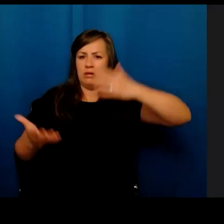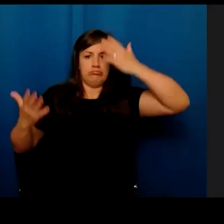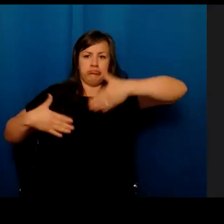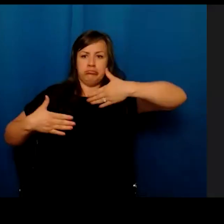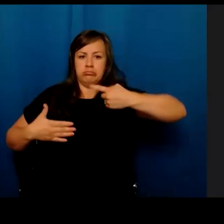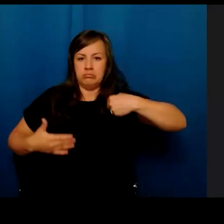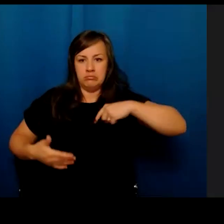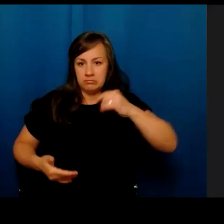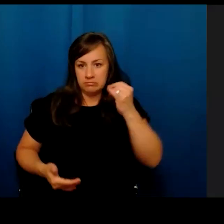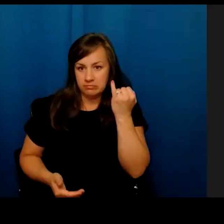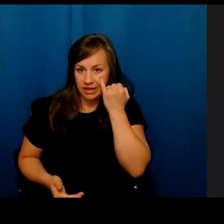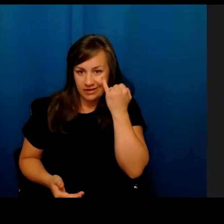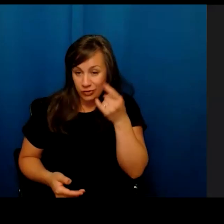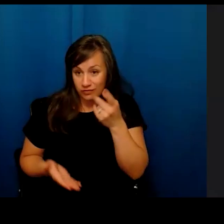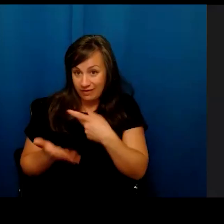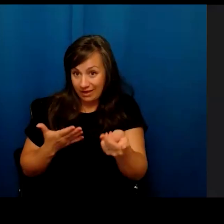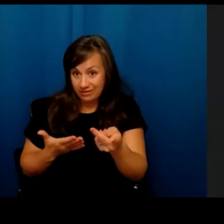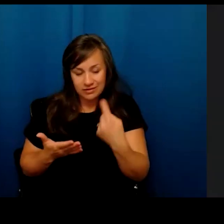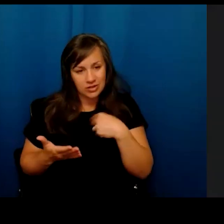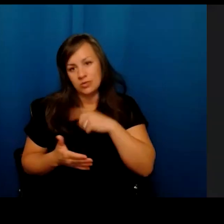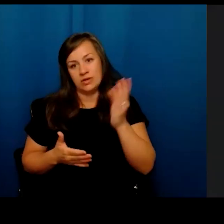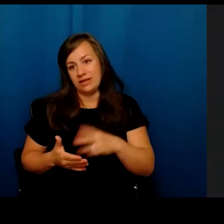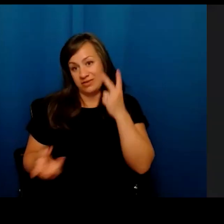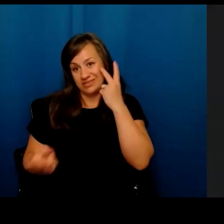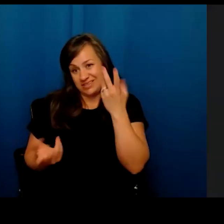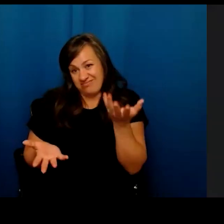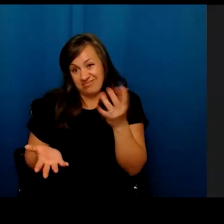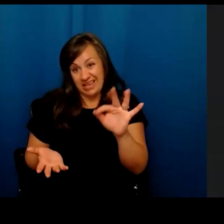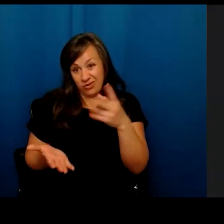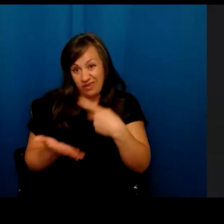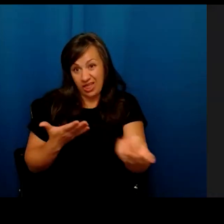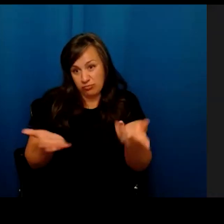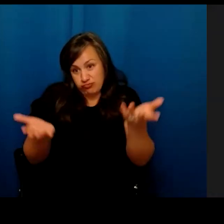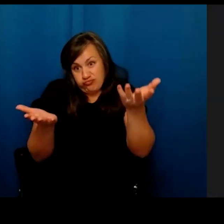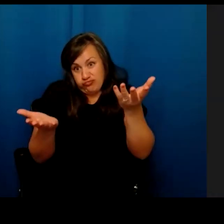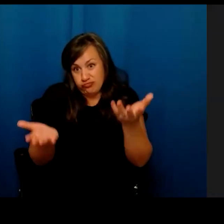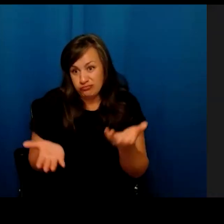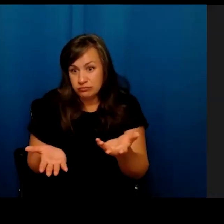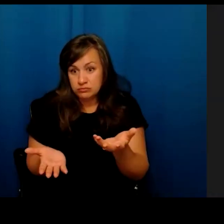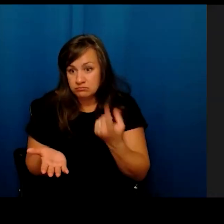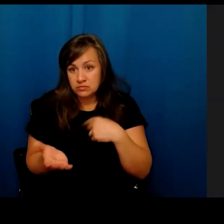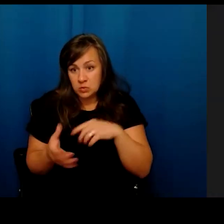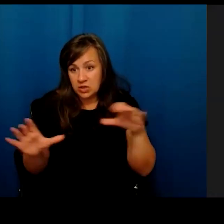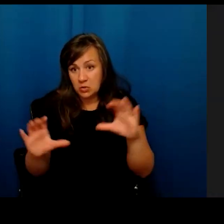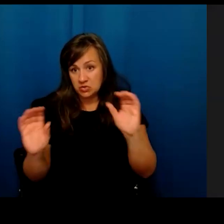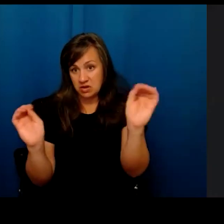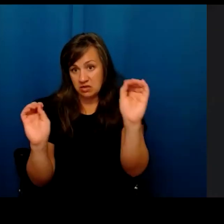test, or if we got the score report that you failed, we don't do anything with it. So